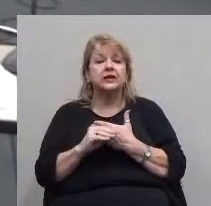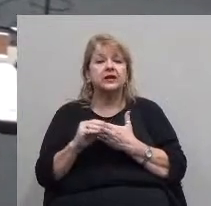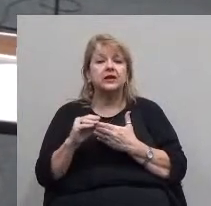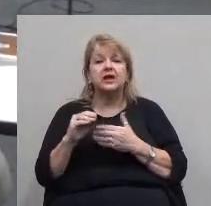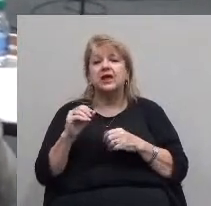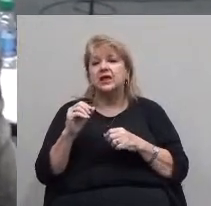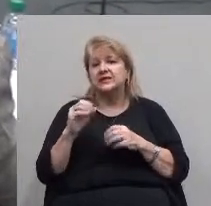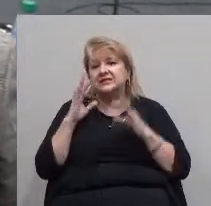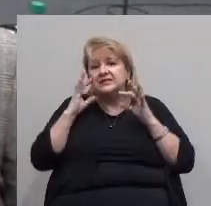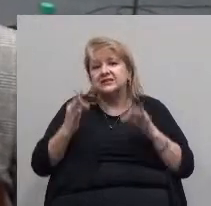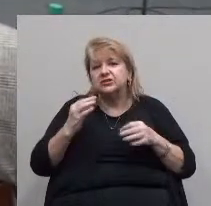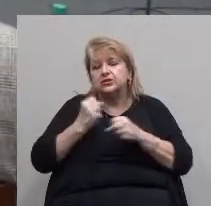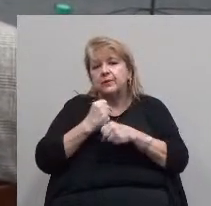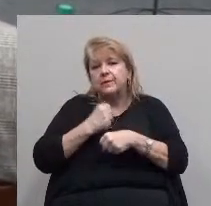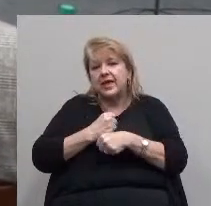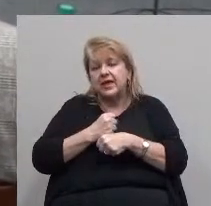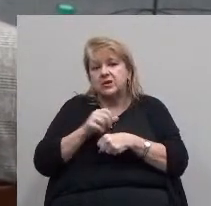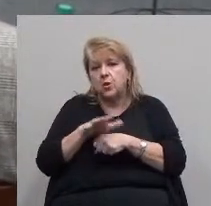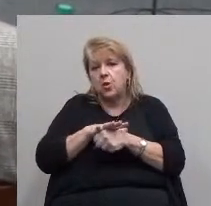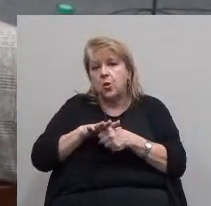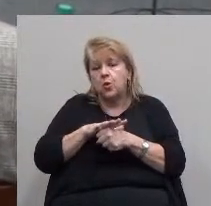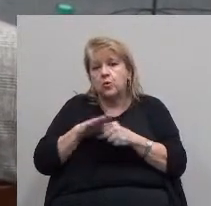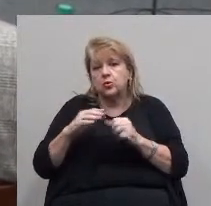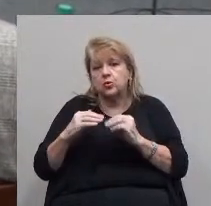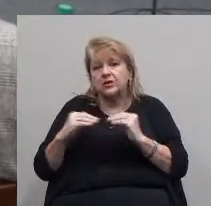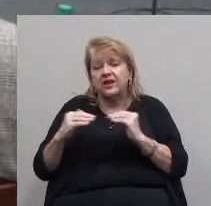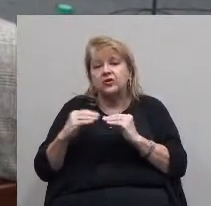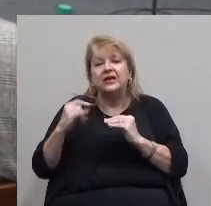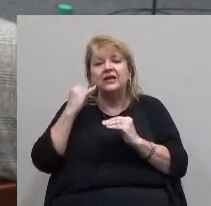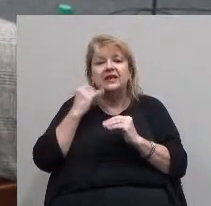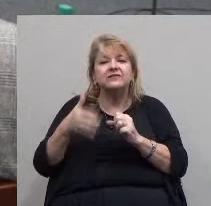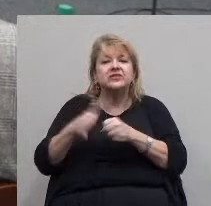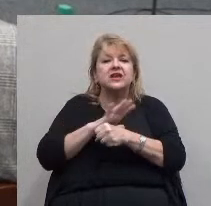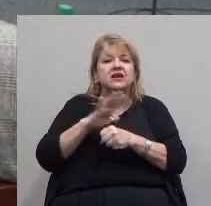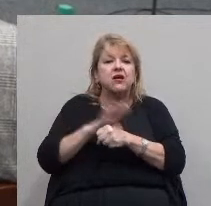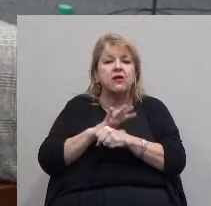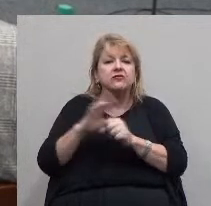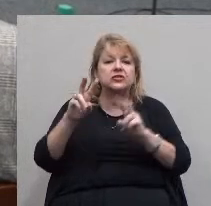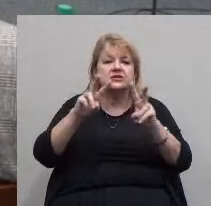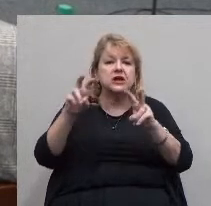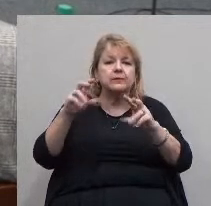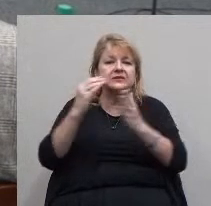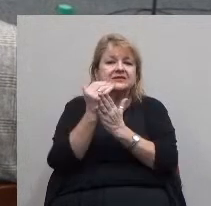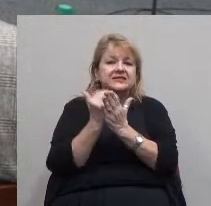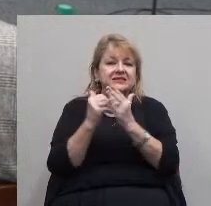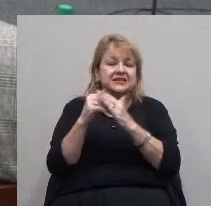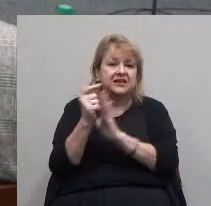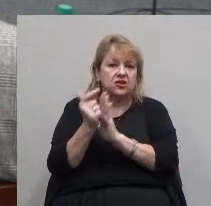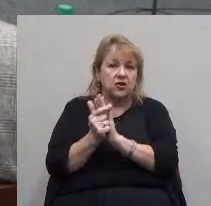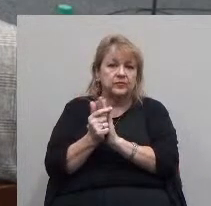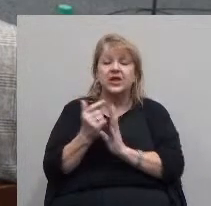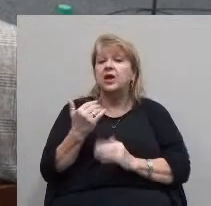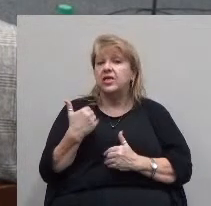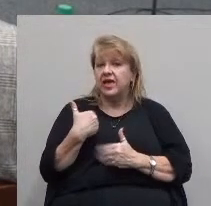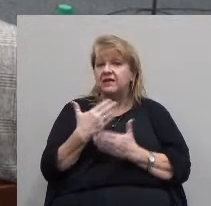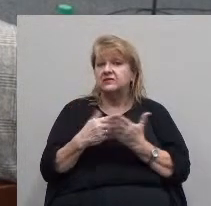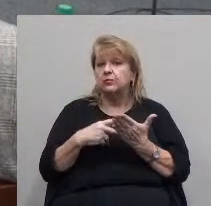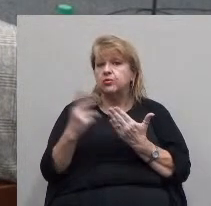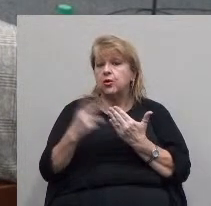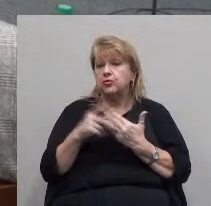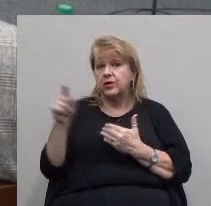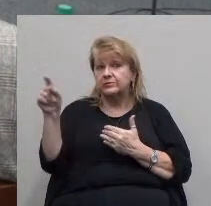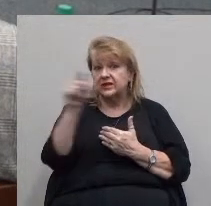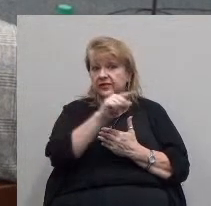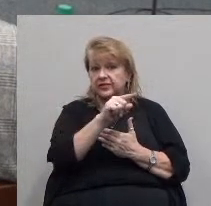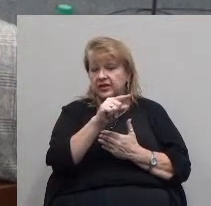made at the local level, so they could decide what curriculum as long as they cover the topics that are listed in law. There are a few programs out there that